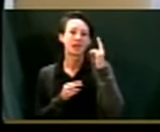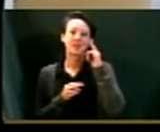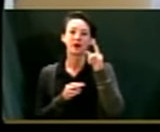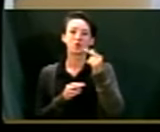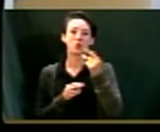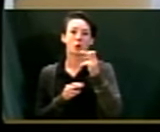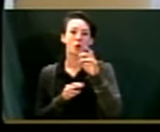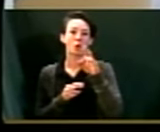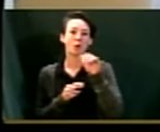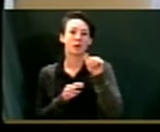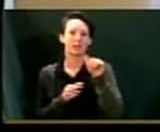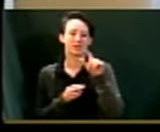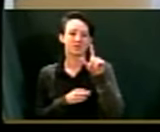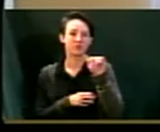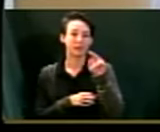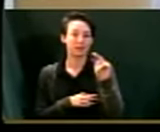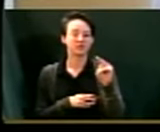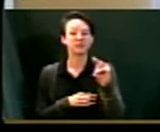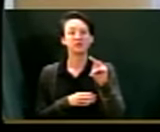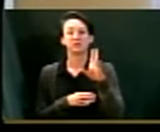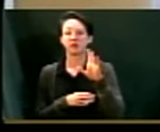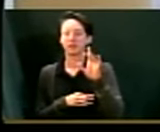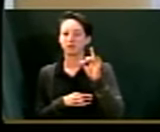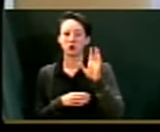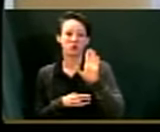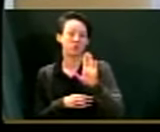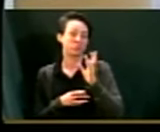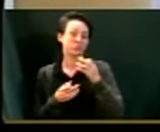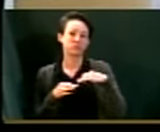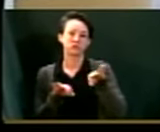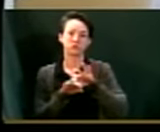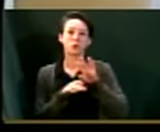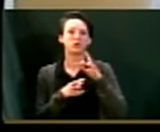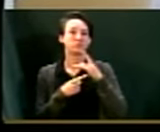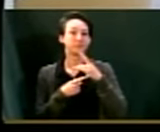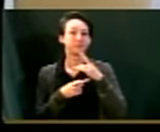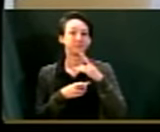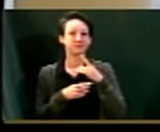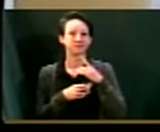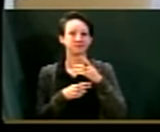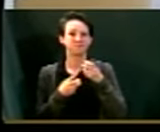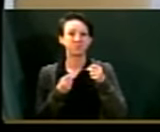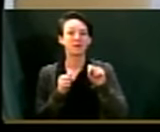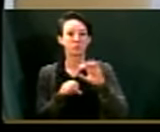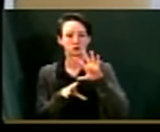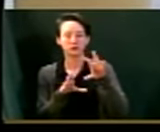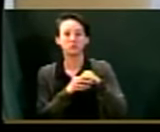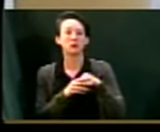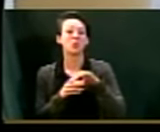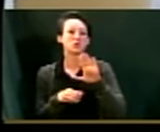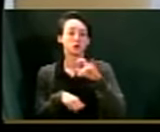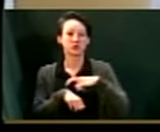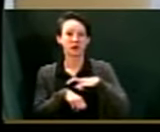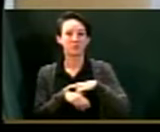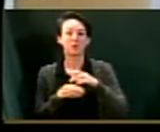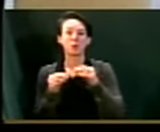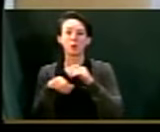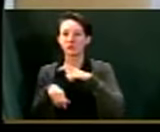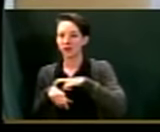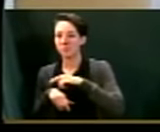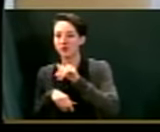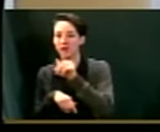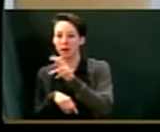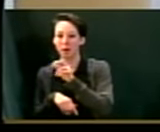Lynn have made major contributions in your time here. You've had a little bit longer than Amber has